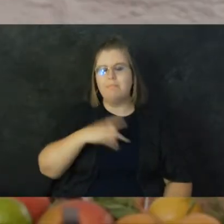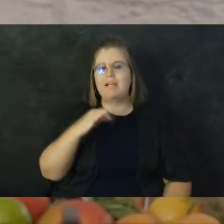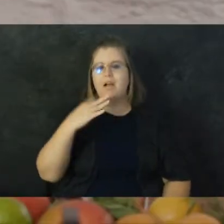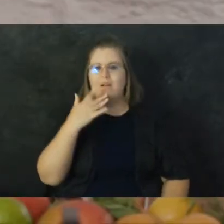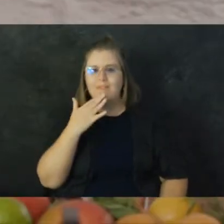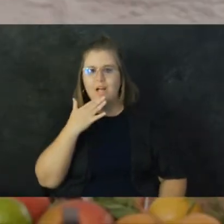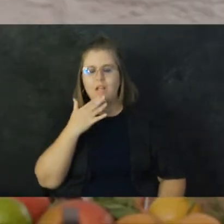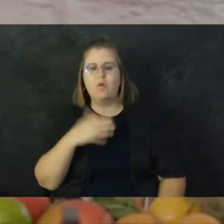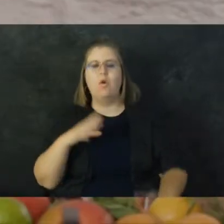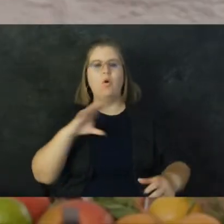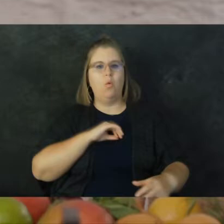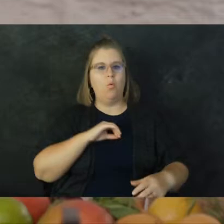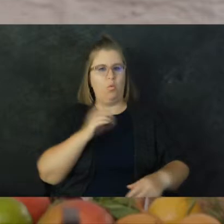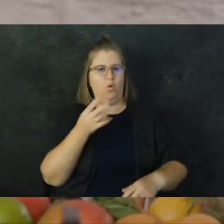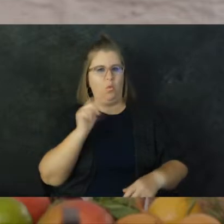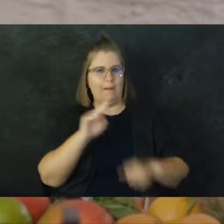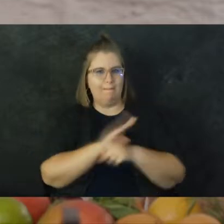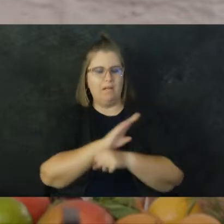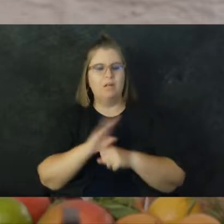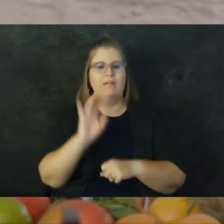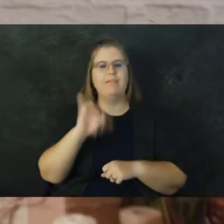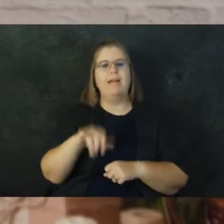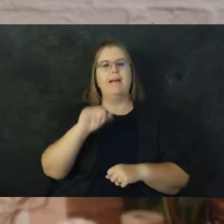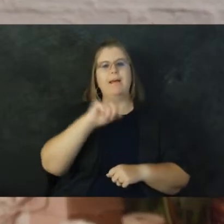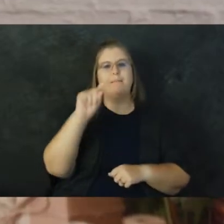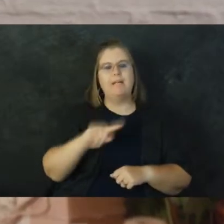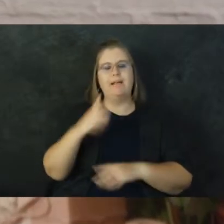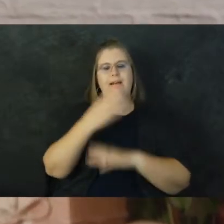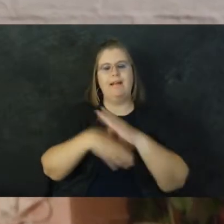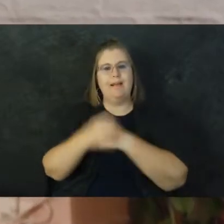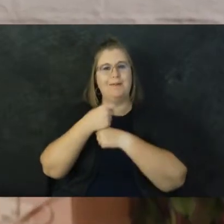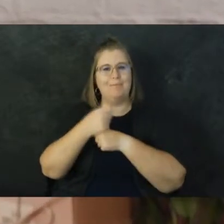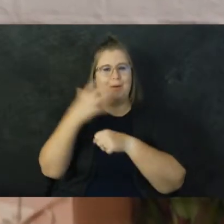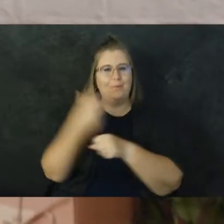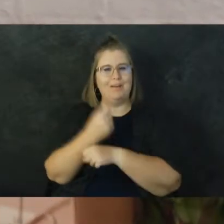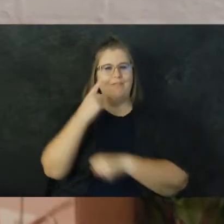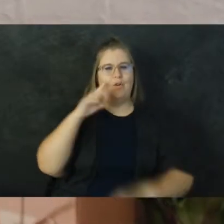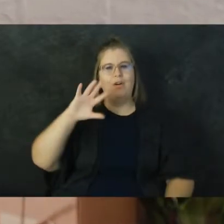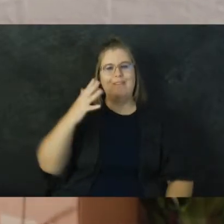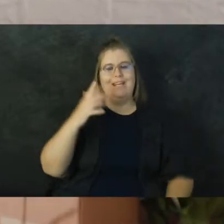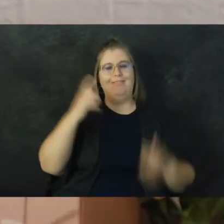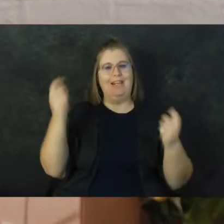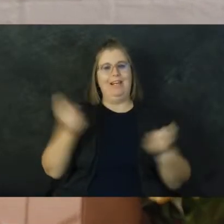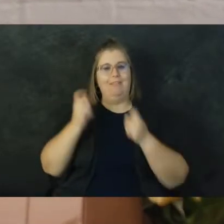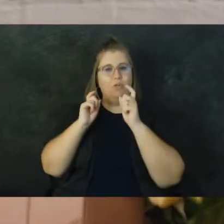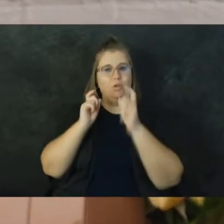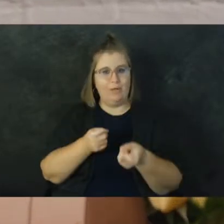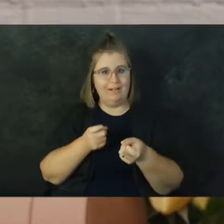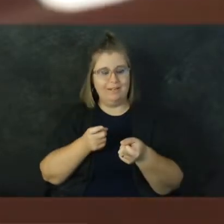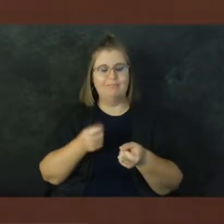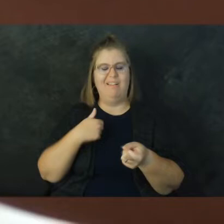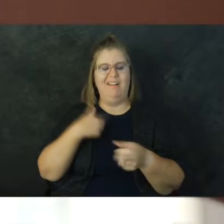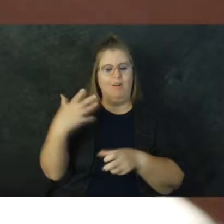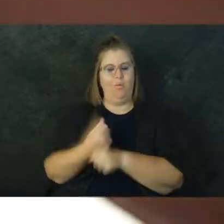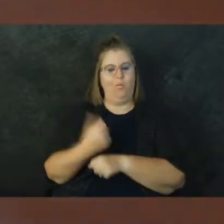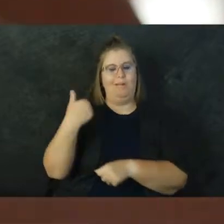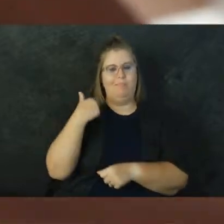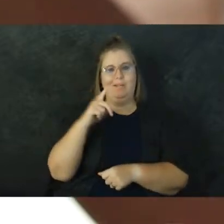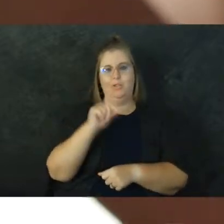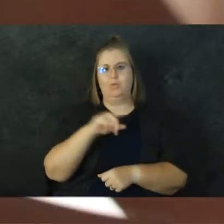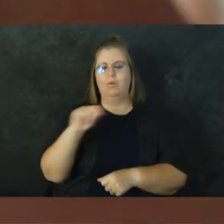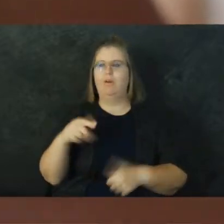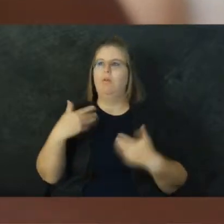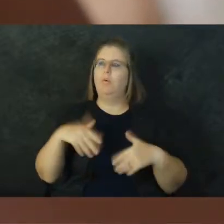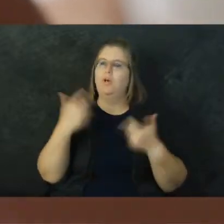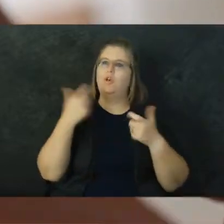of color, is being an Amazon Handmade winner for the 5th anniversary grant. I won the grant